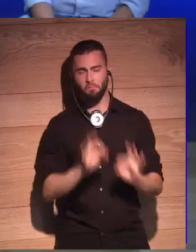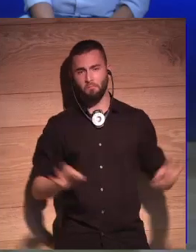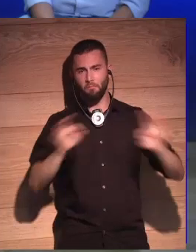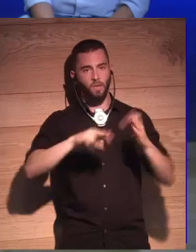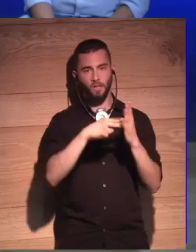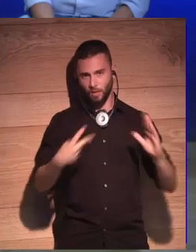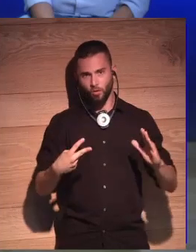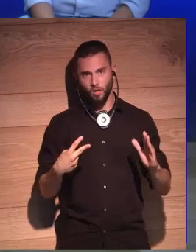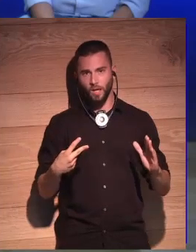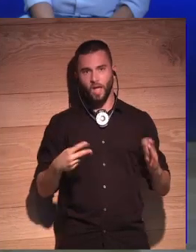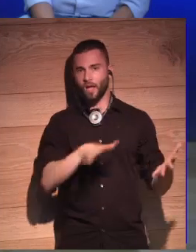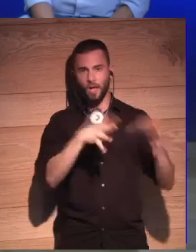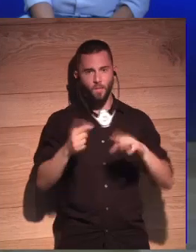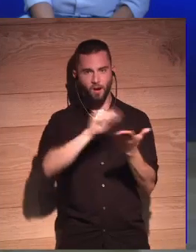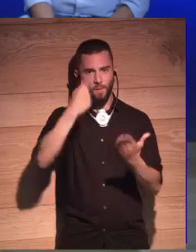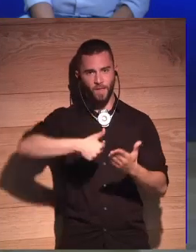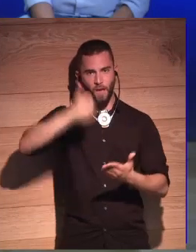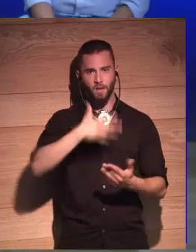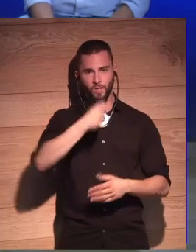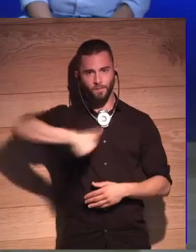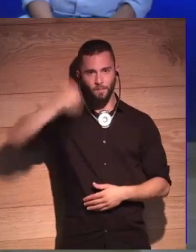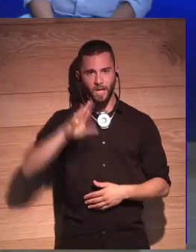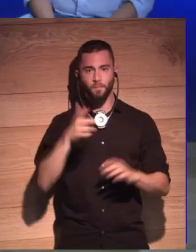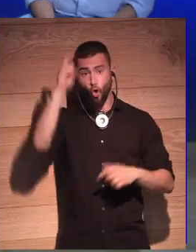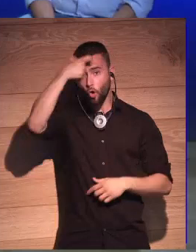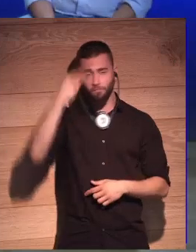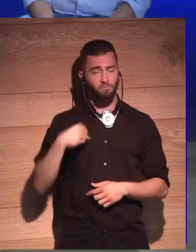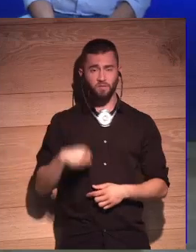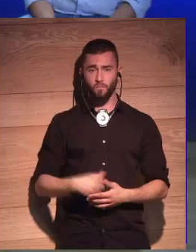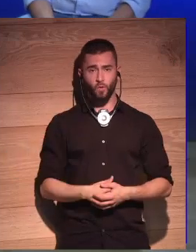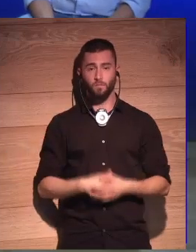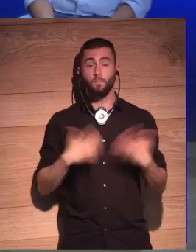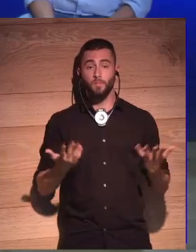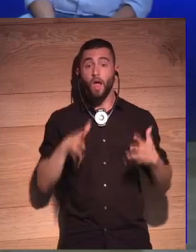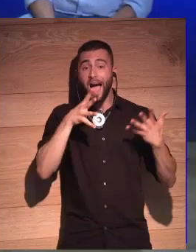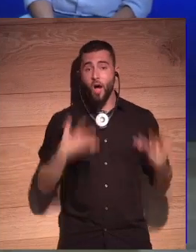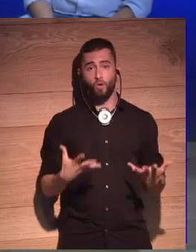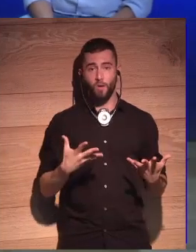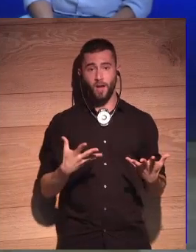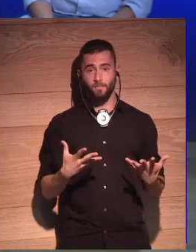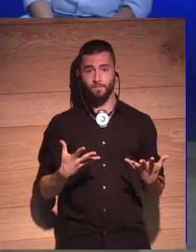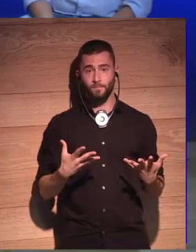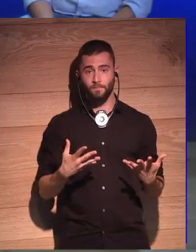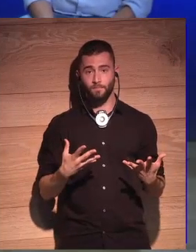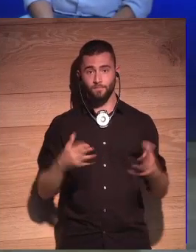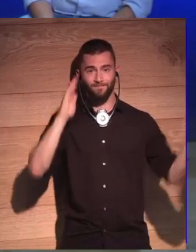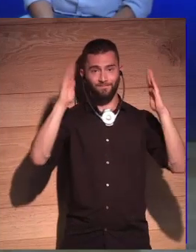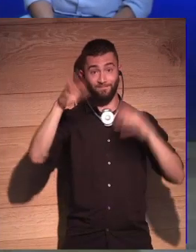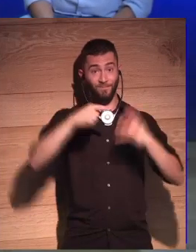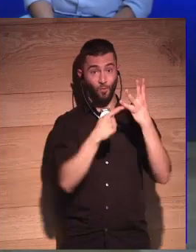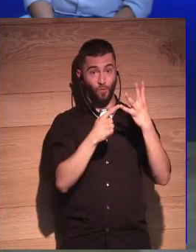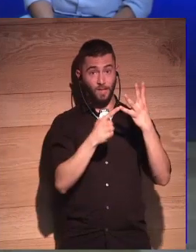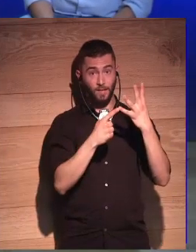closing the news programs nowadays. The technology has not changed much. The concepts are still the same, but